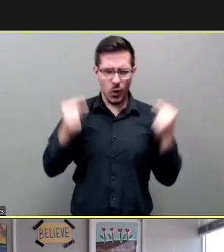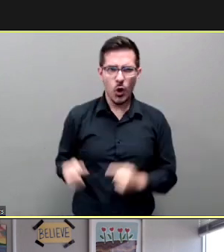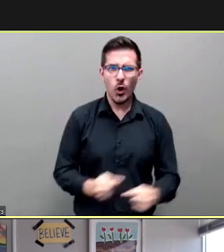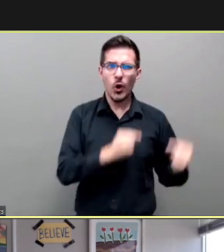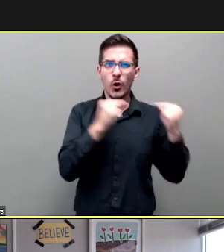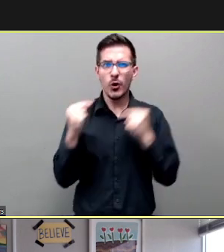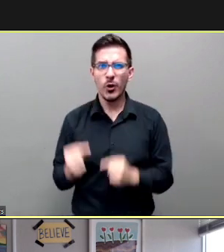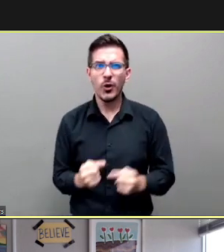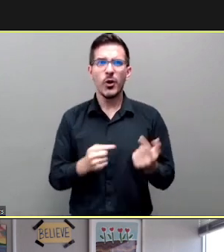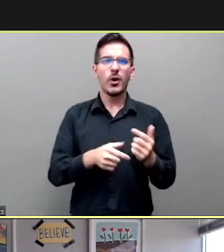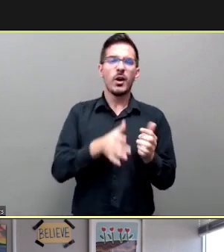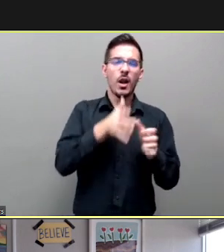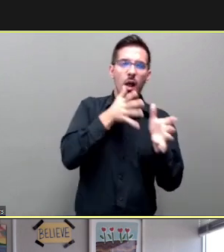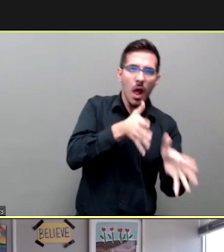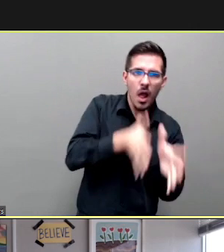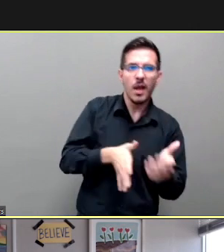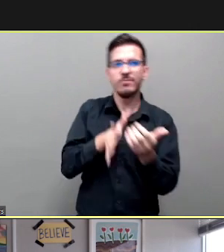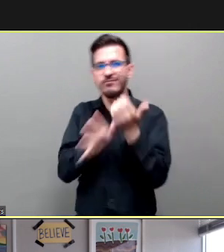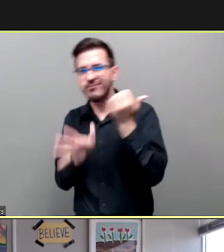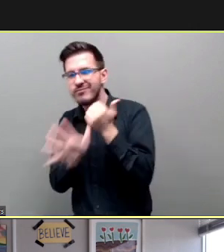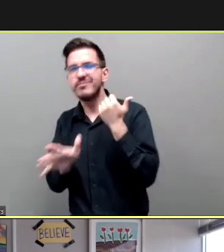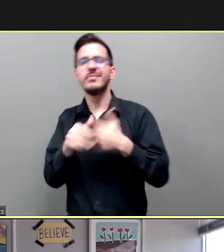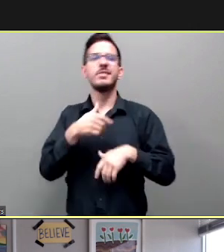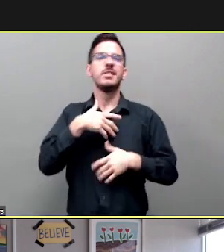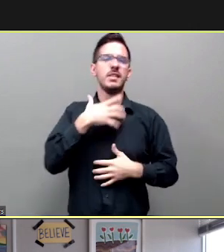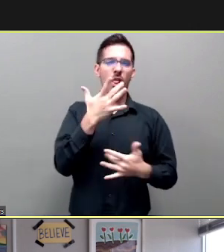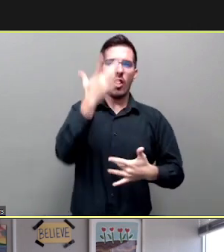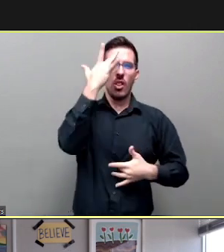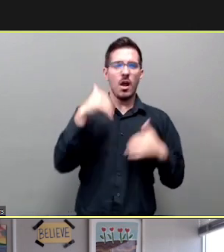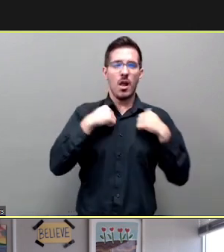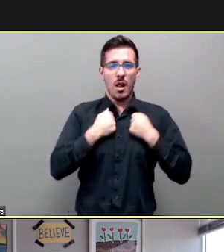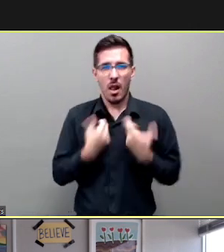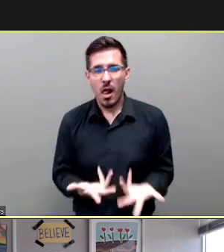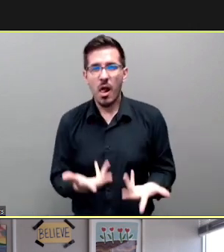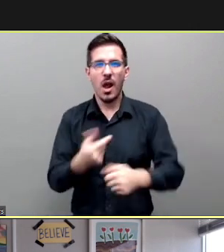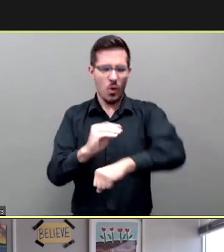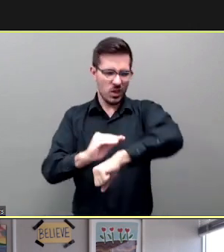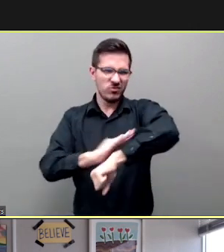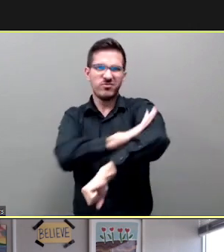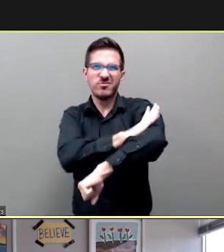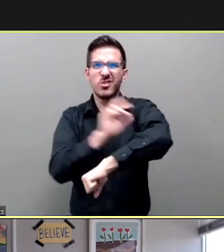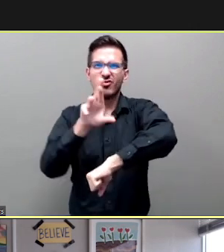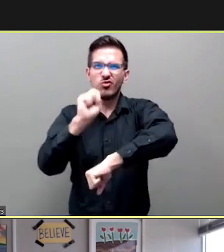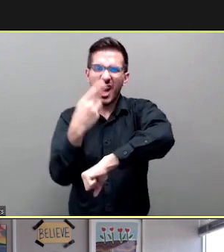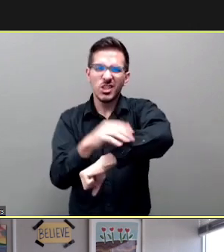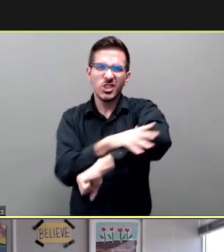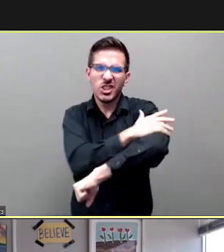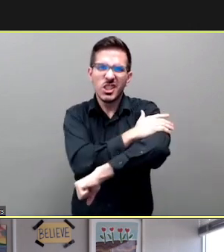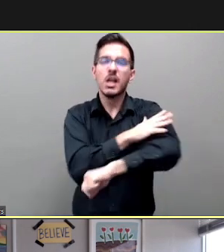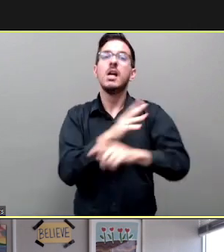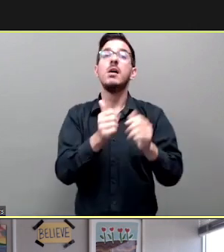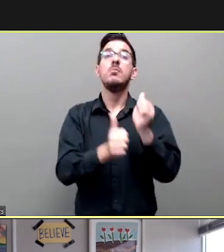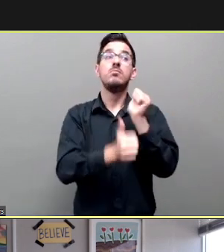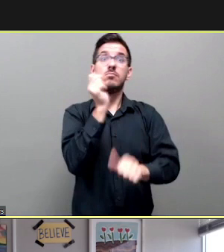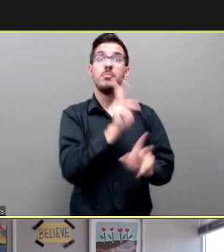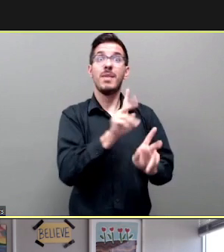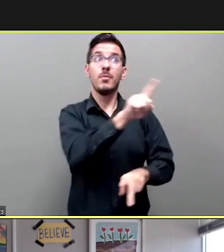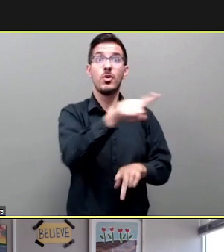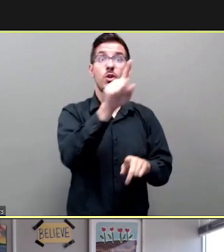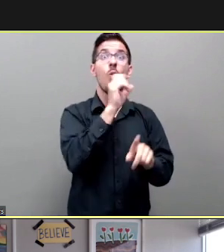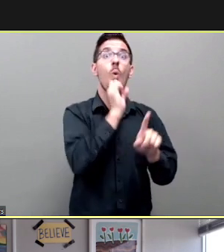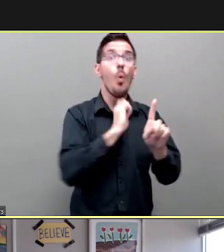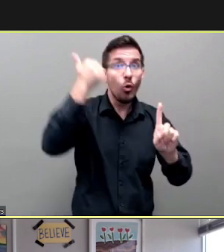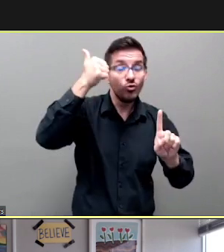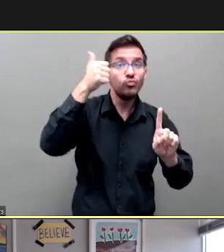fatigue, or skin rash. It's not that common, but mostly people who are older and have underlying conditions